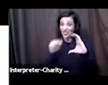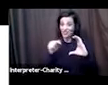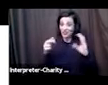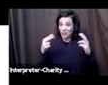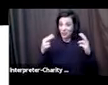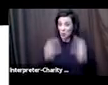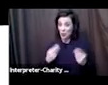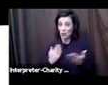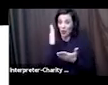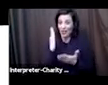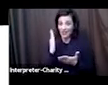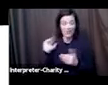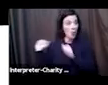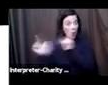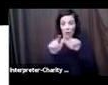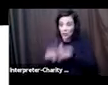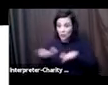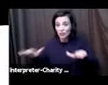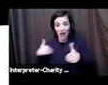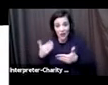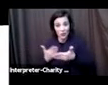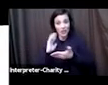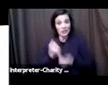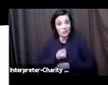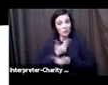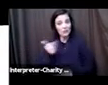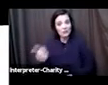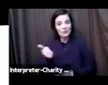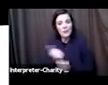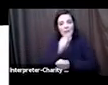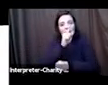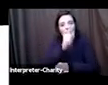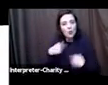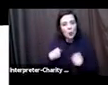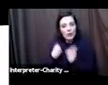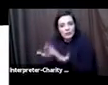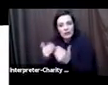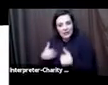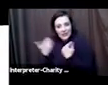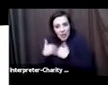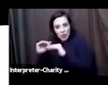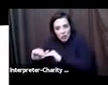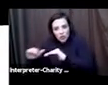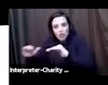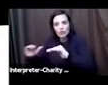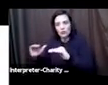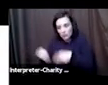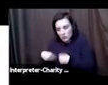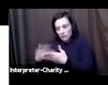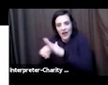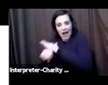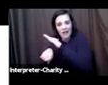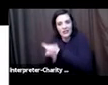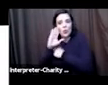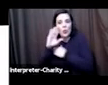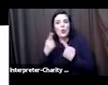have that right to be able to express themselves. And we want to make sure that we're giving the little ones access to communication in a way that's going to work for